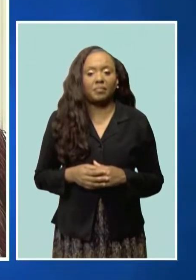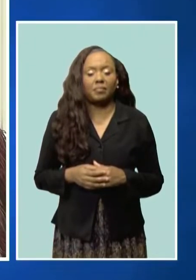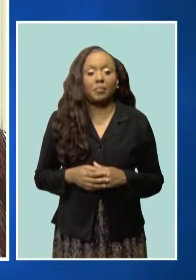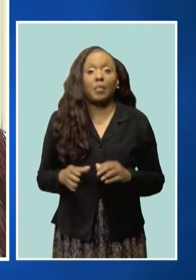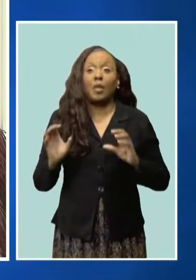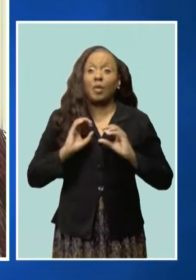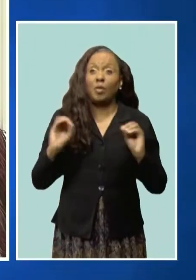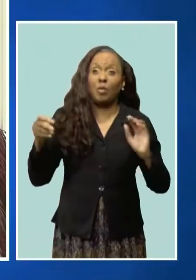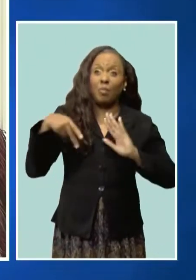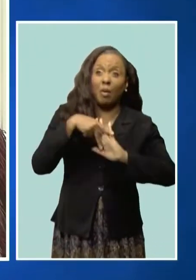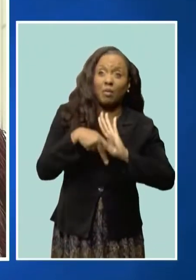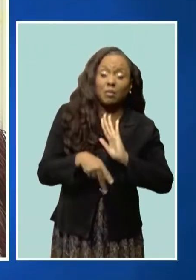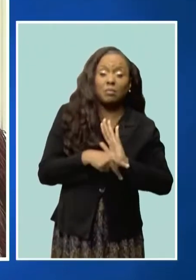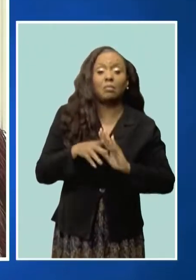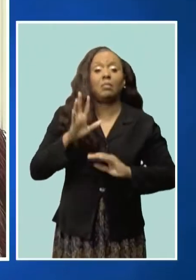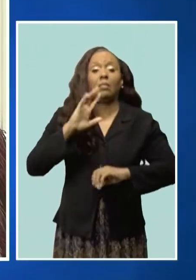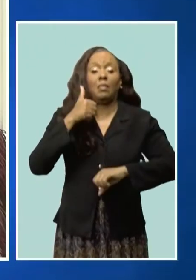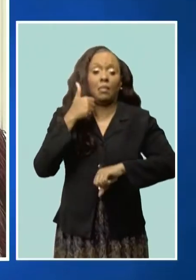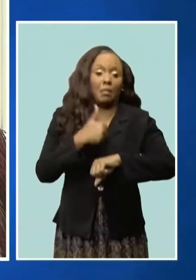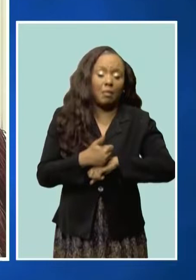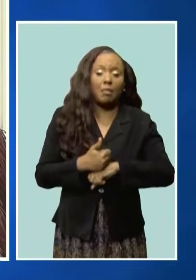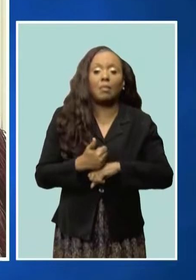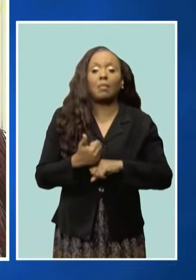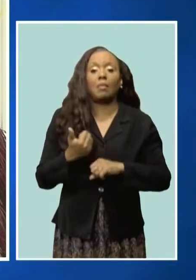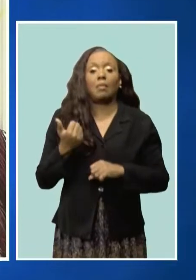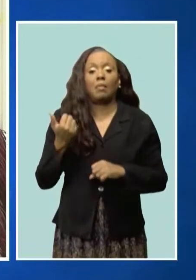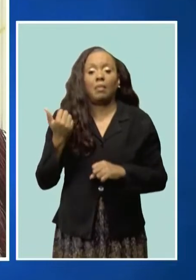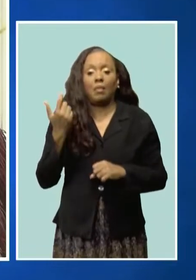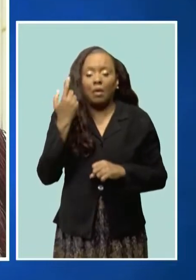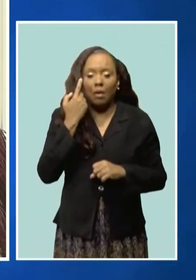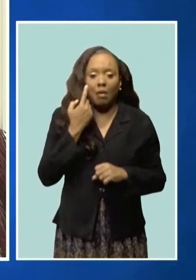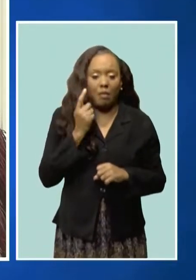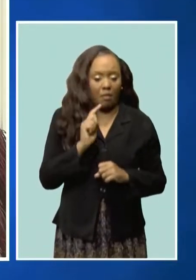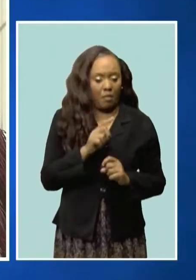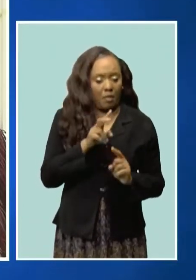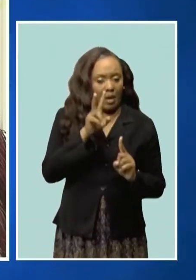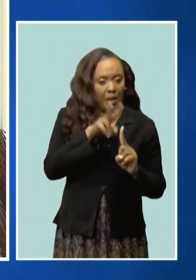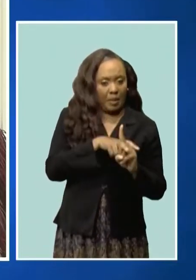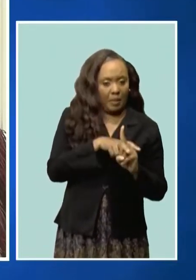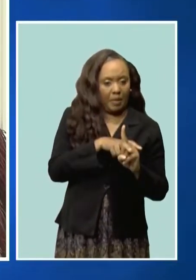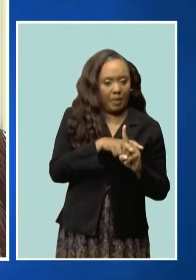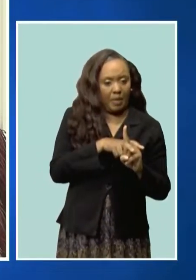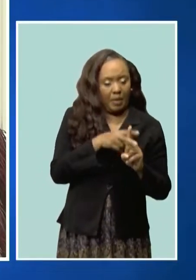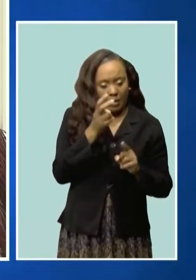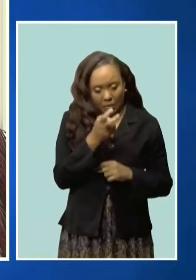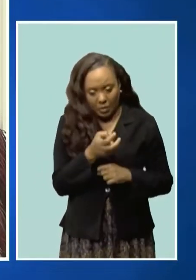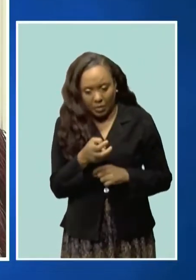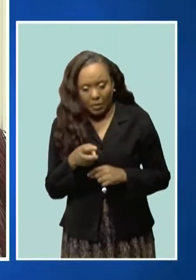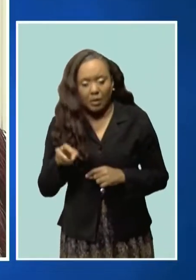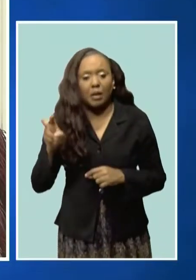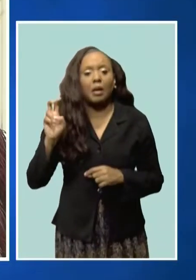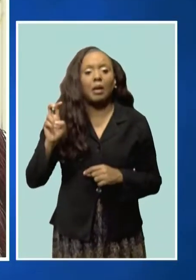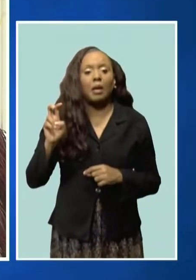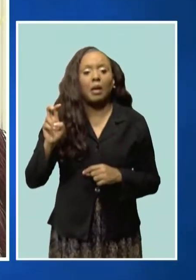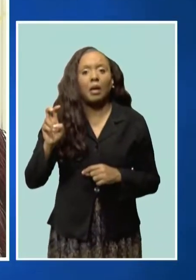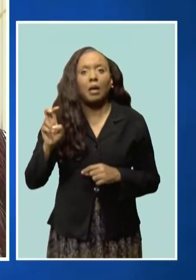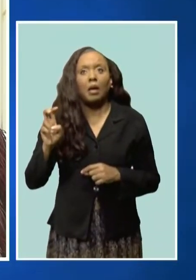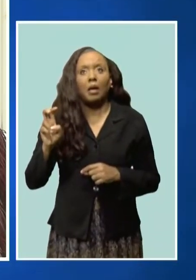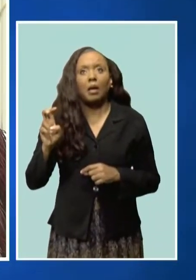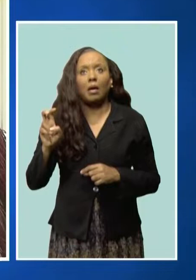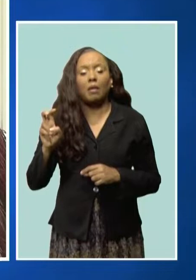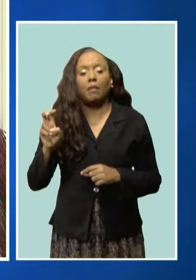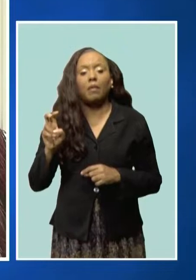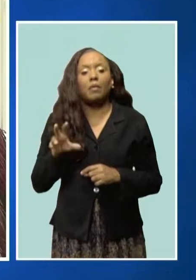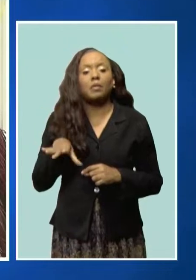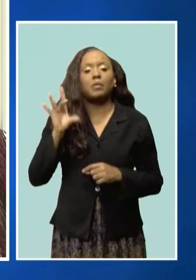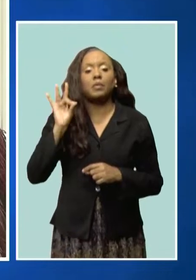policy or framework in place to move from an application stage to selecting number 12 or